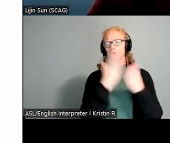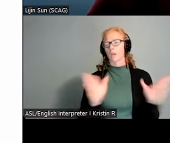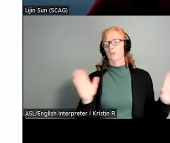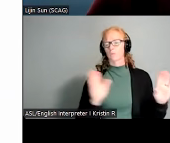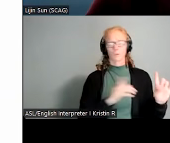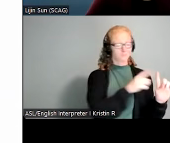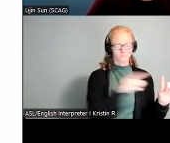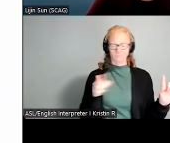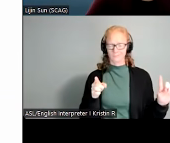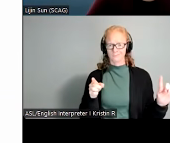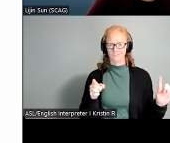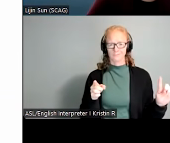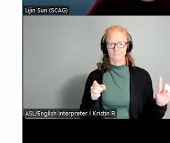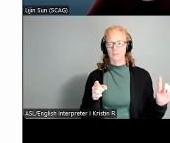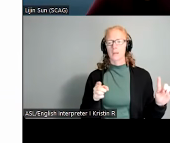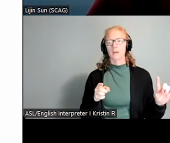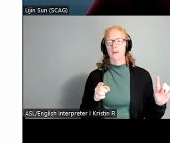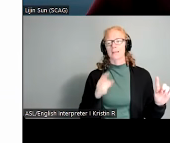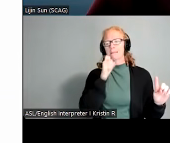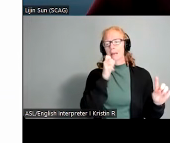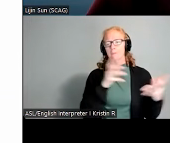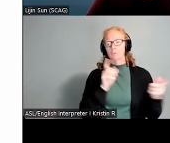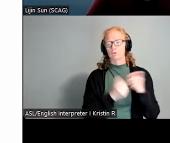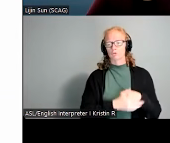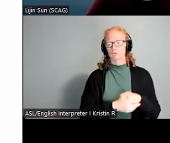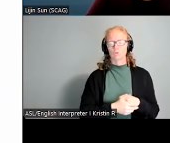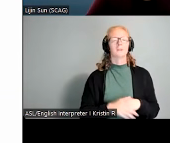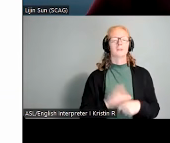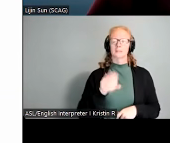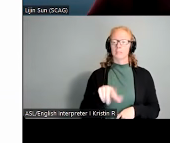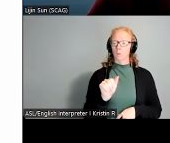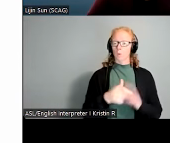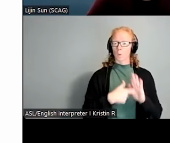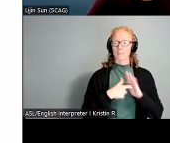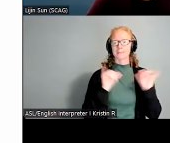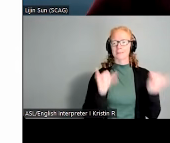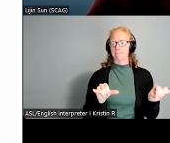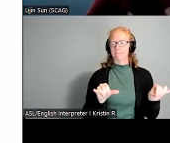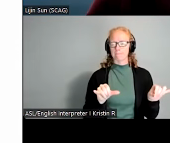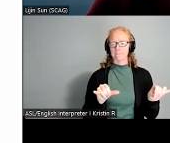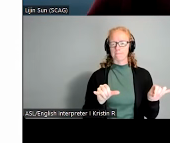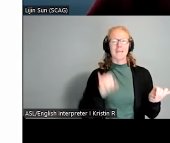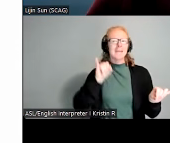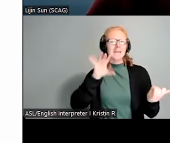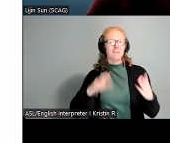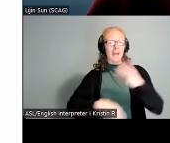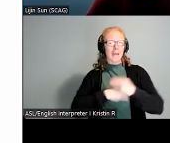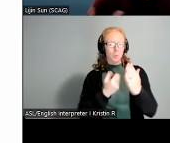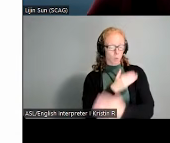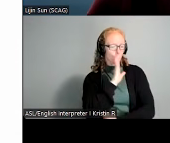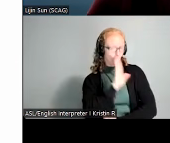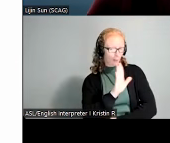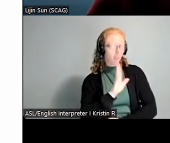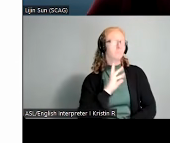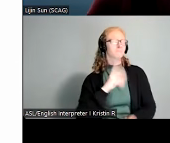another version, the questions don't change. The CEQA requirements also don't change much unless there's a new requirement that's being